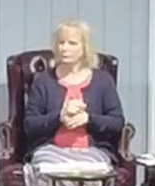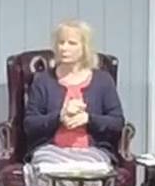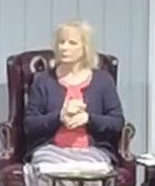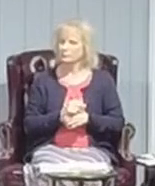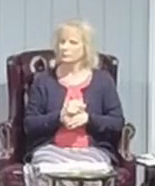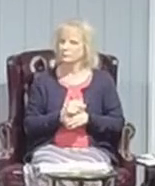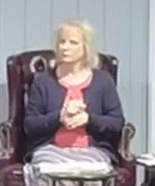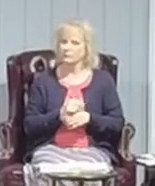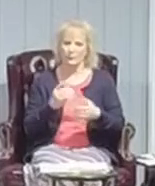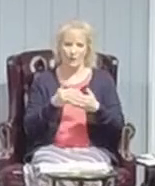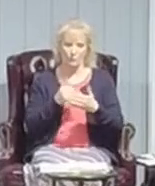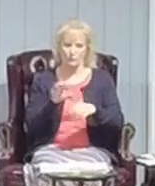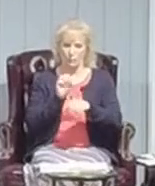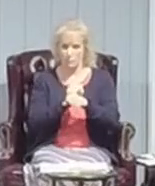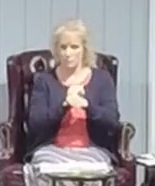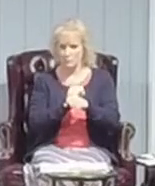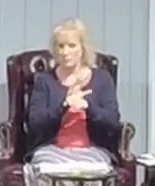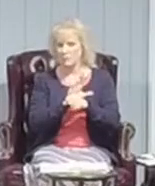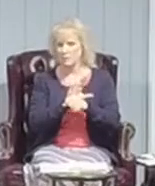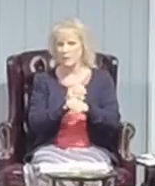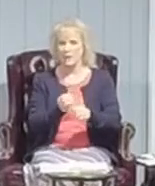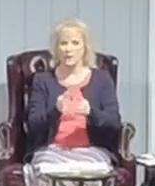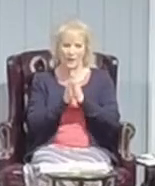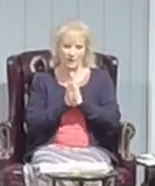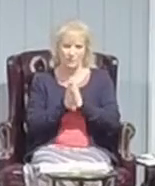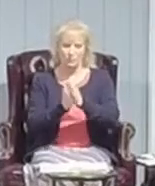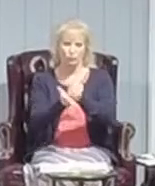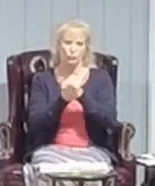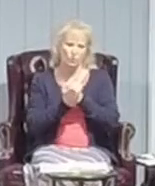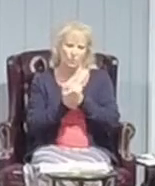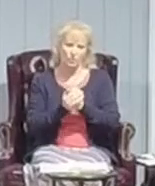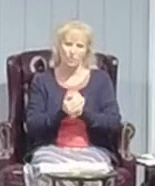night before the service, and he was asking for help.